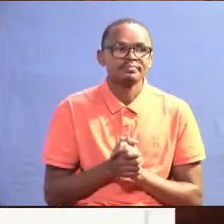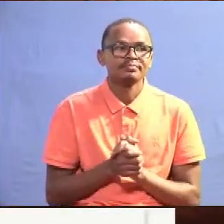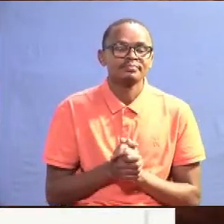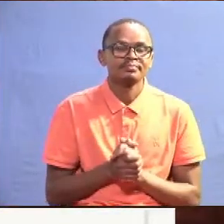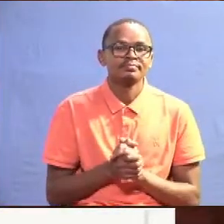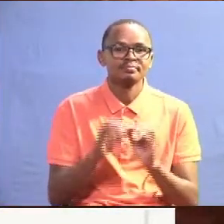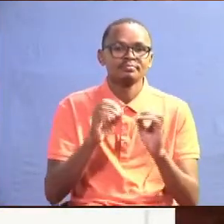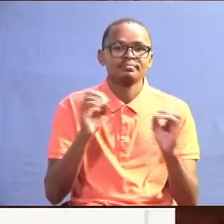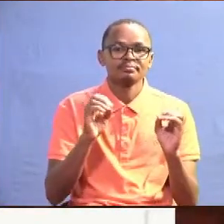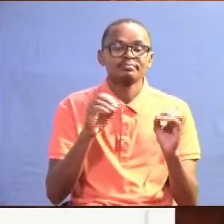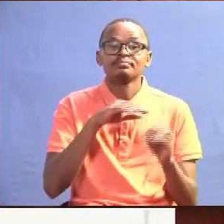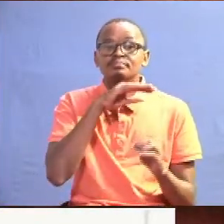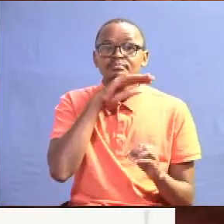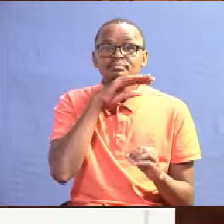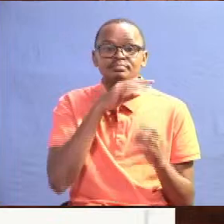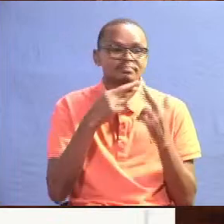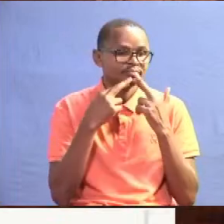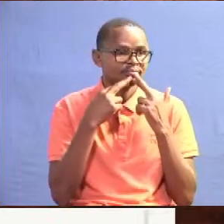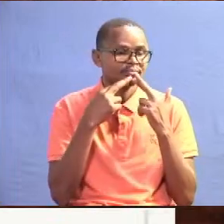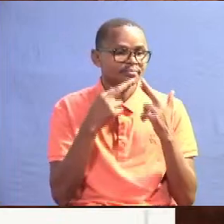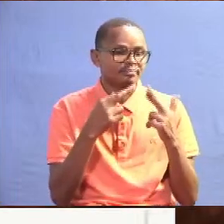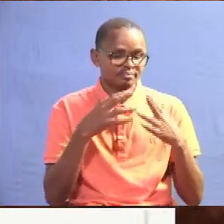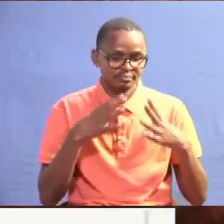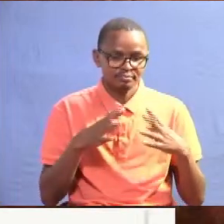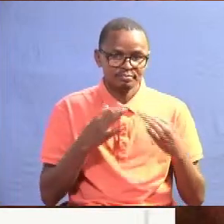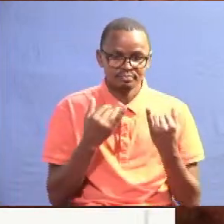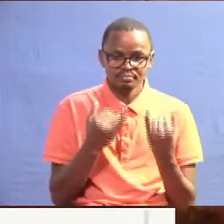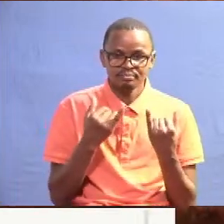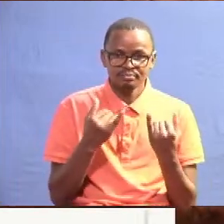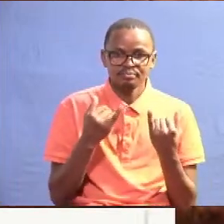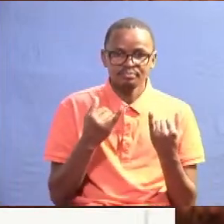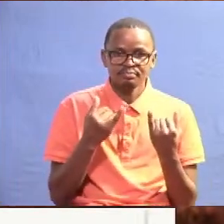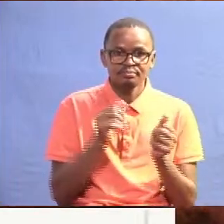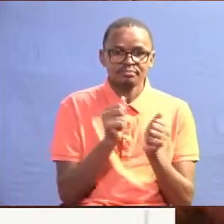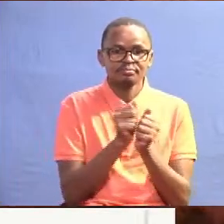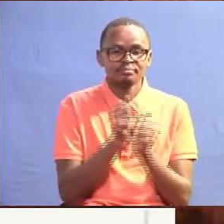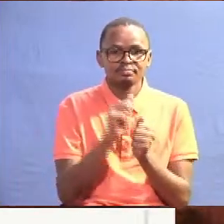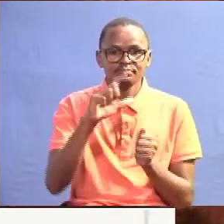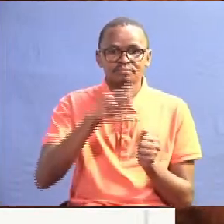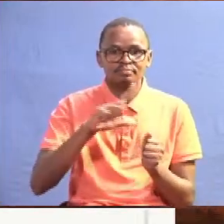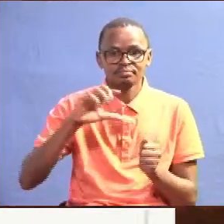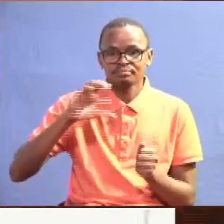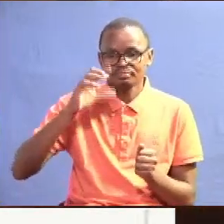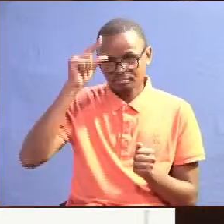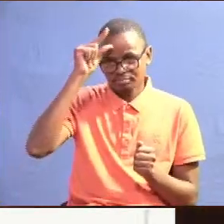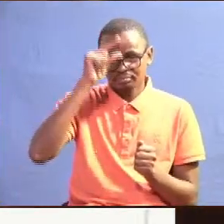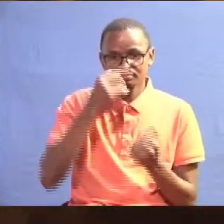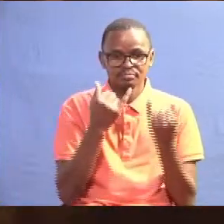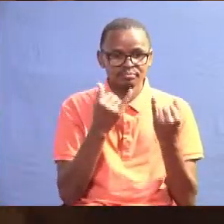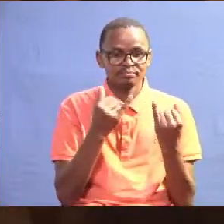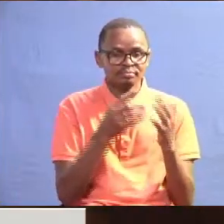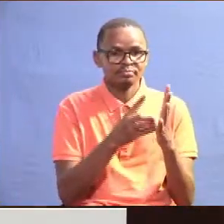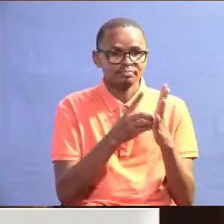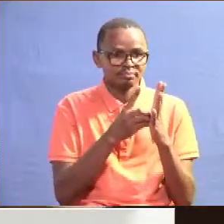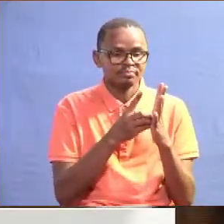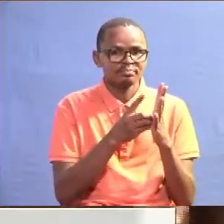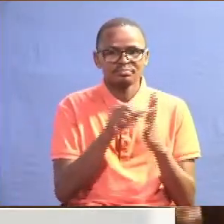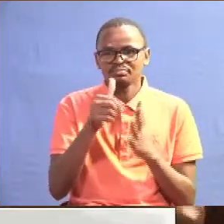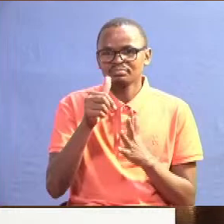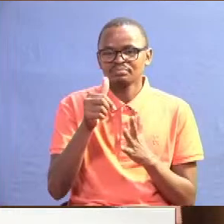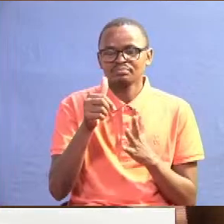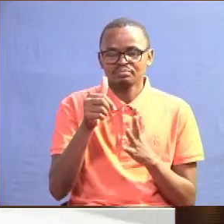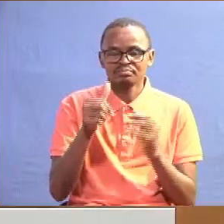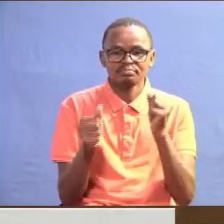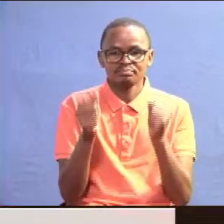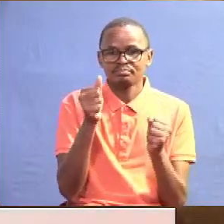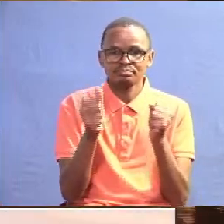were no casualties that had been reported, residents are now up in arms with the Laikipia County government and now demand that another fire engine